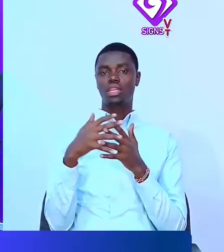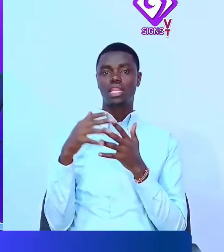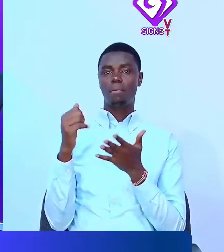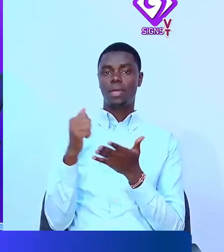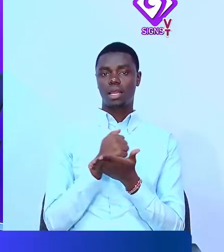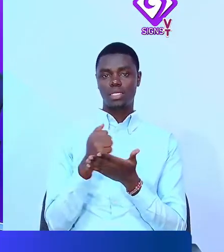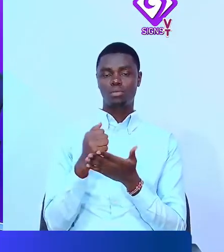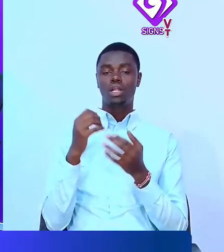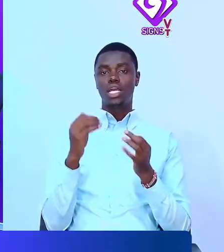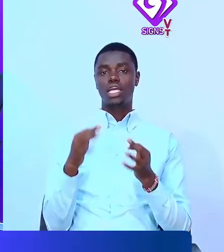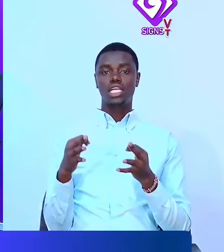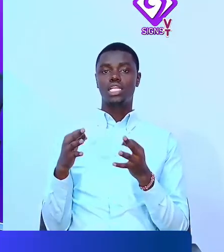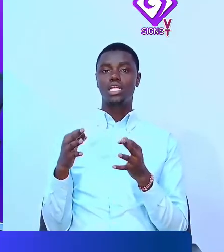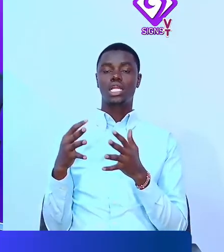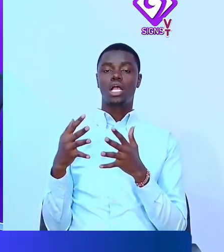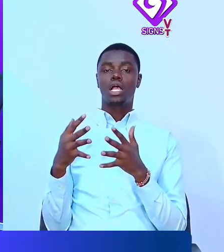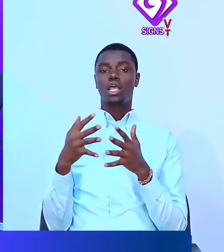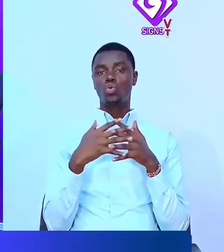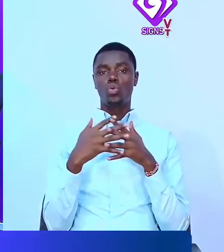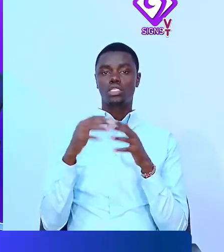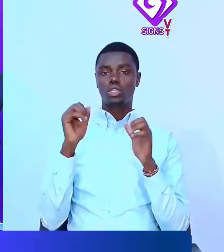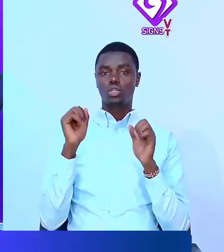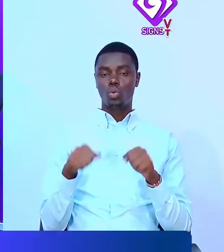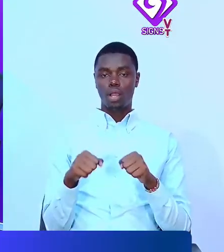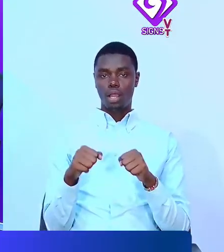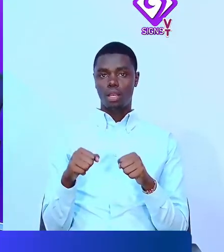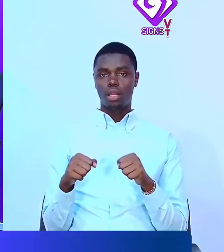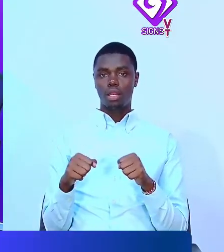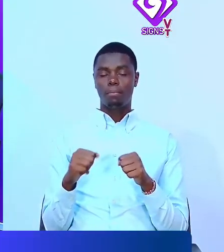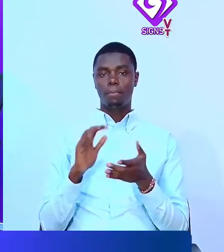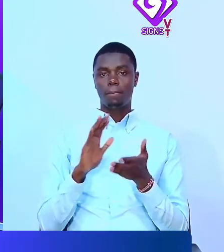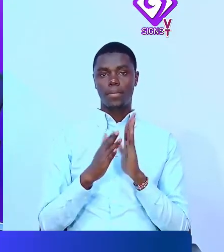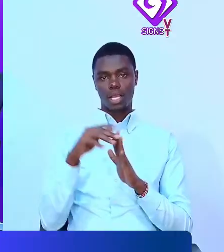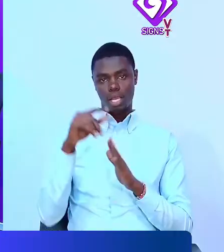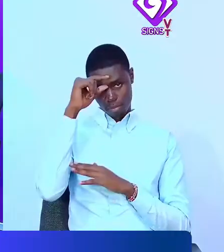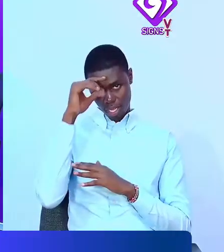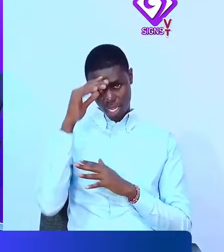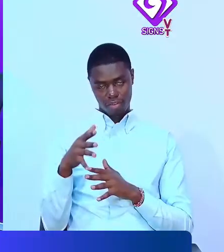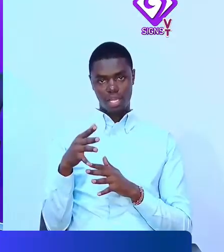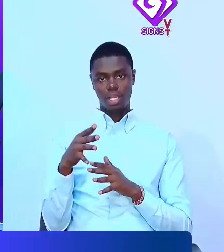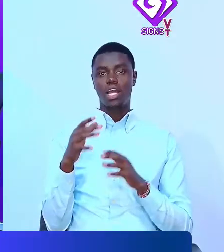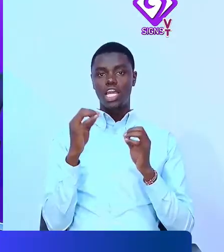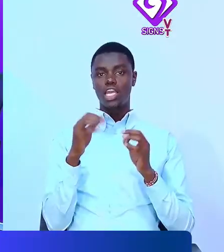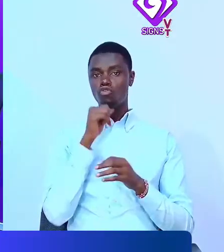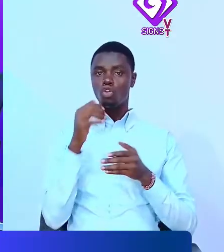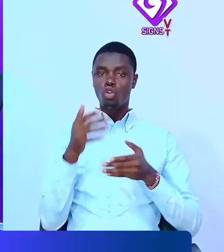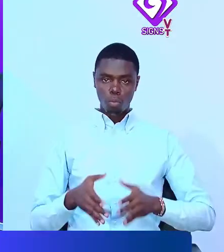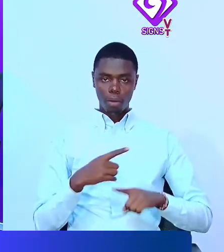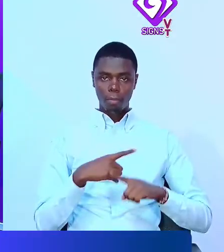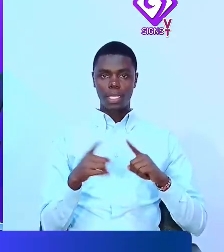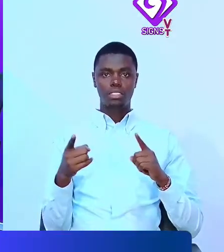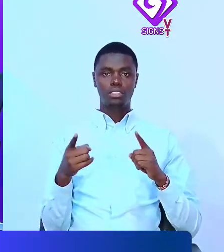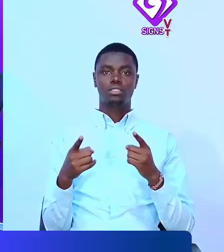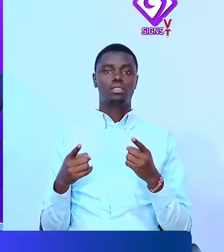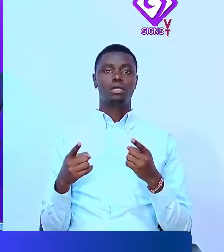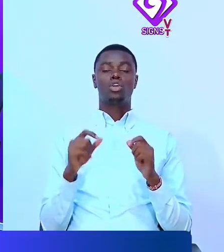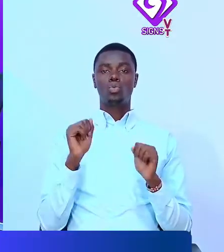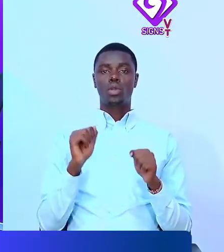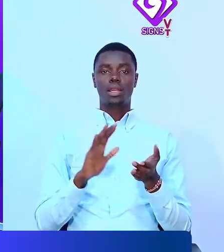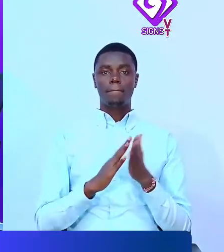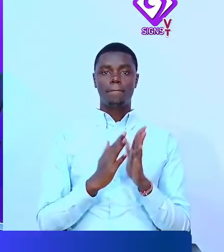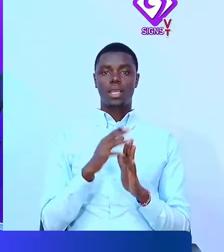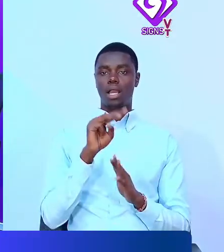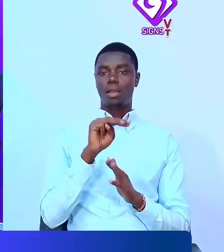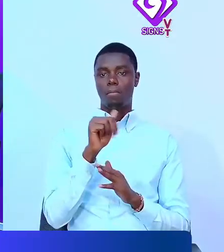In the US, you can become a governor if you are not born, but you are an American. You can become a mayor. You can